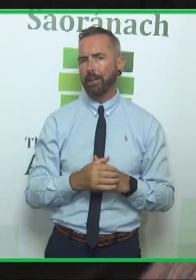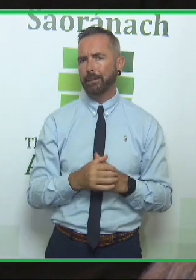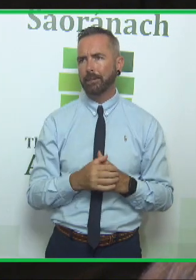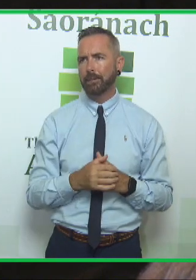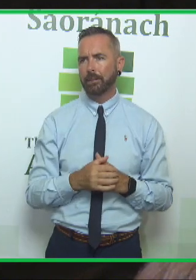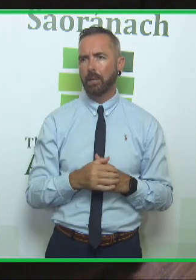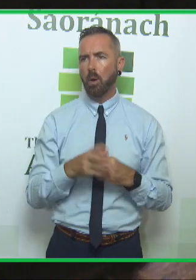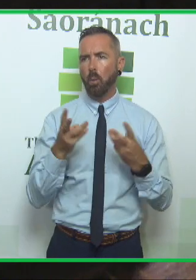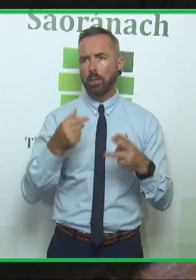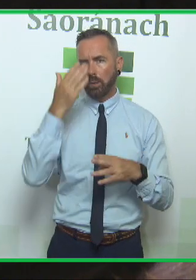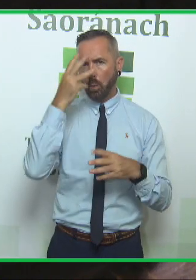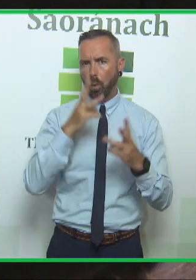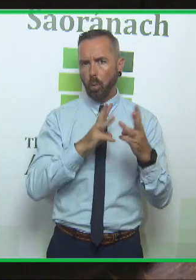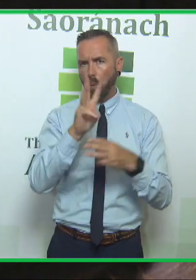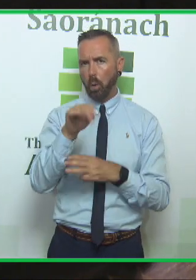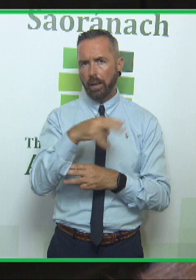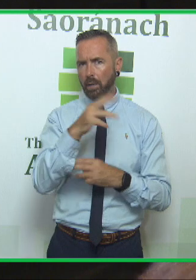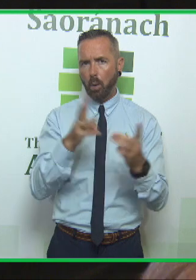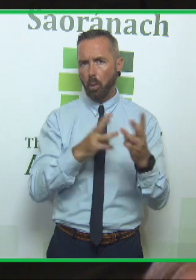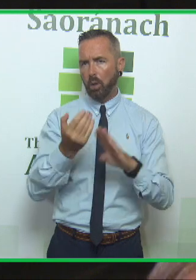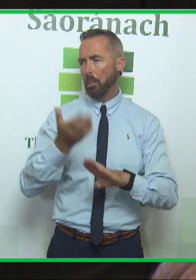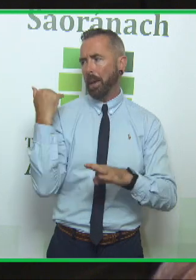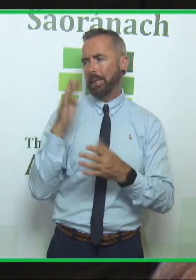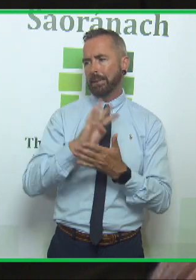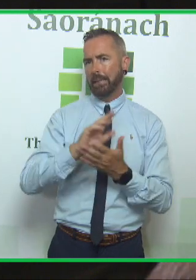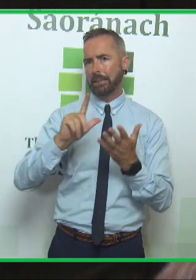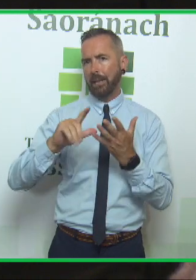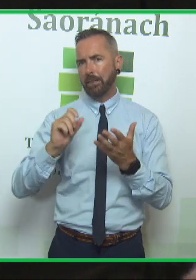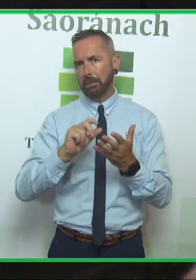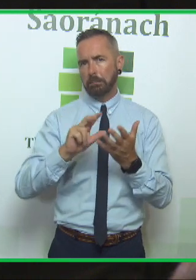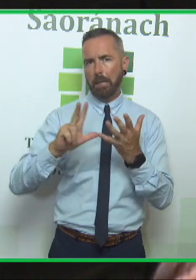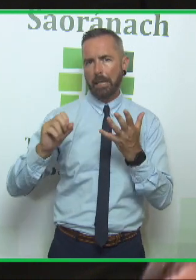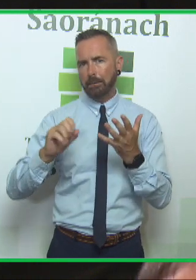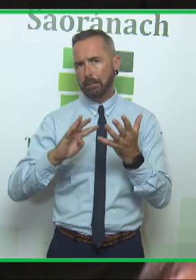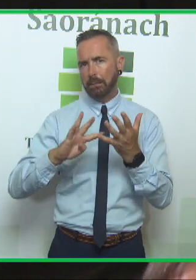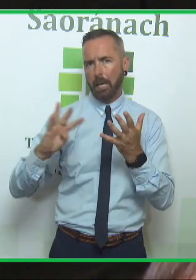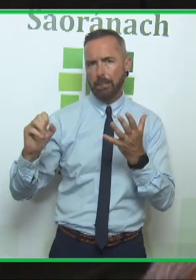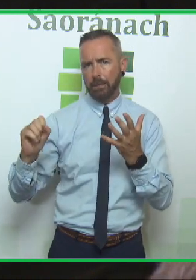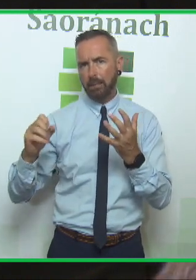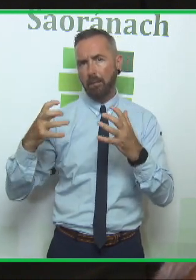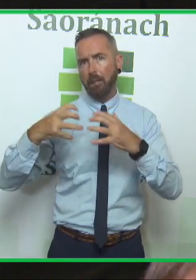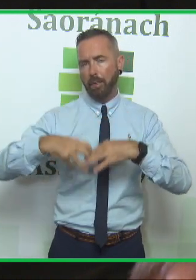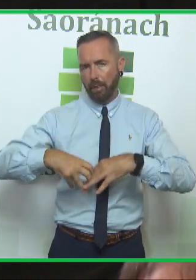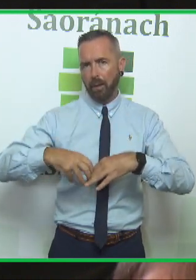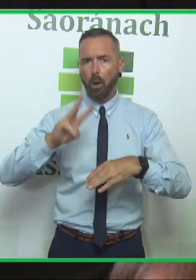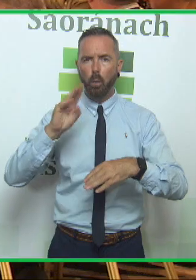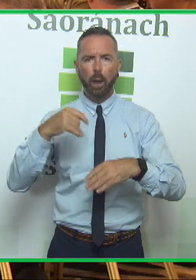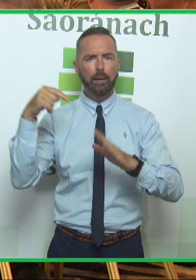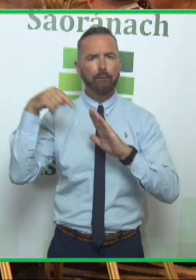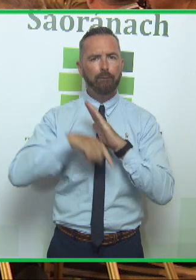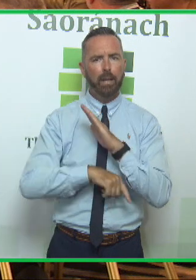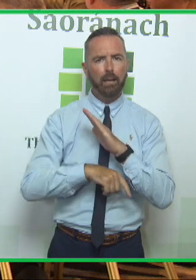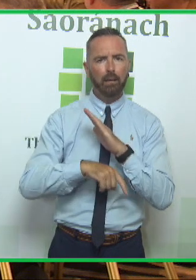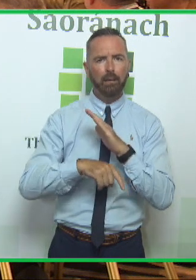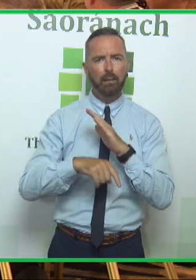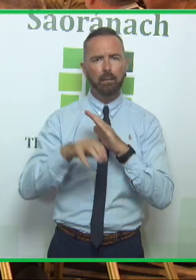That's what we're looking to find out. Why did that not work? And by repeating it again, is it doomed to failure again? Thank you. Very good question